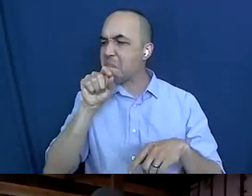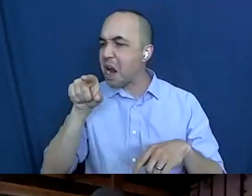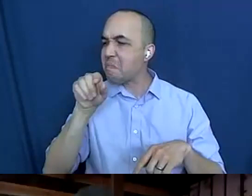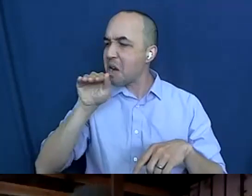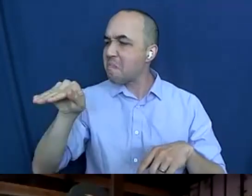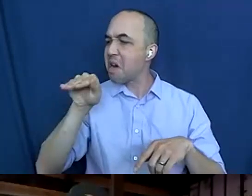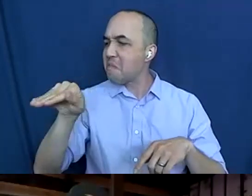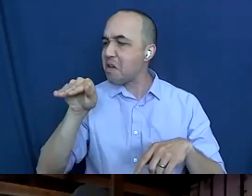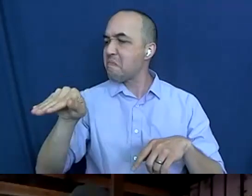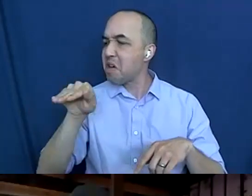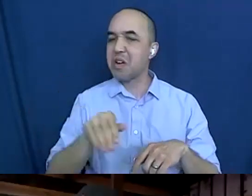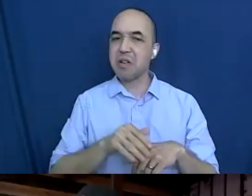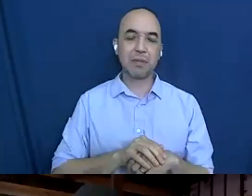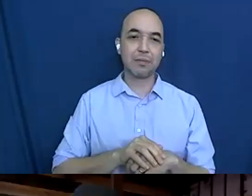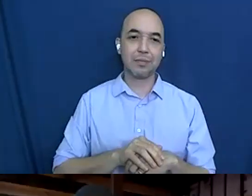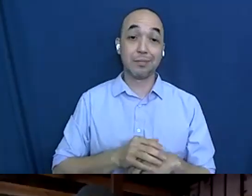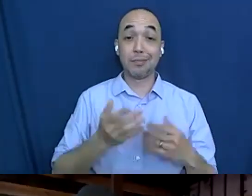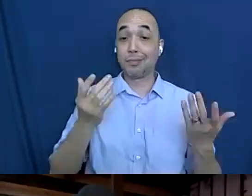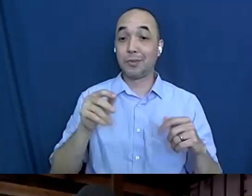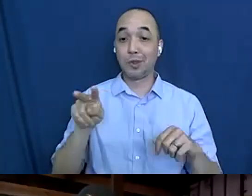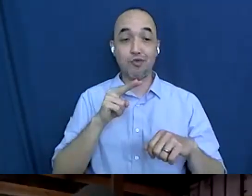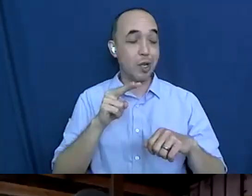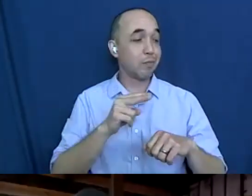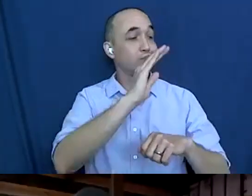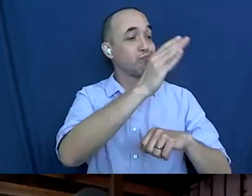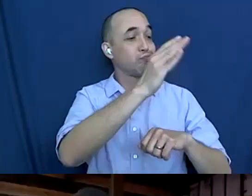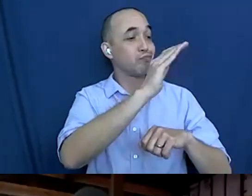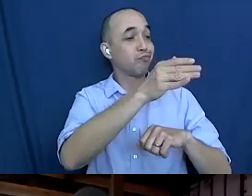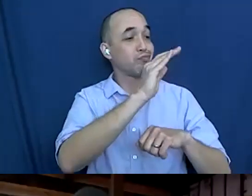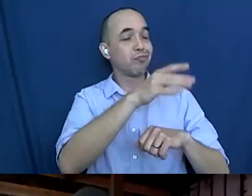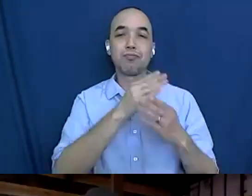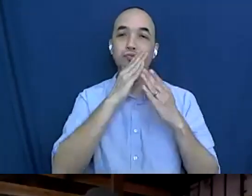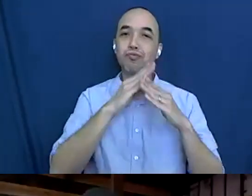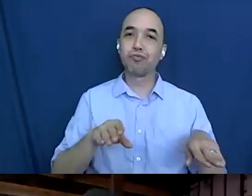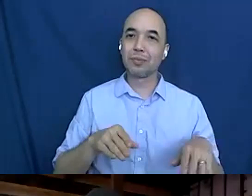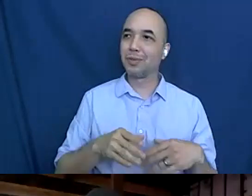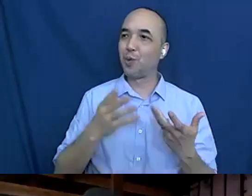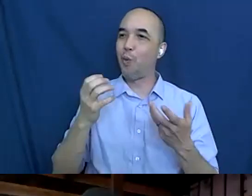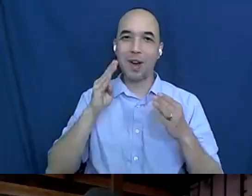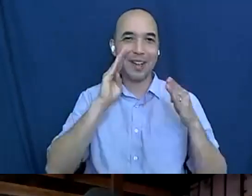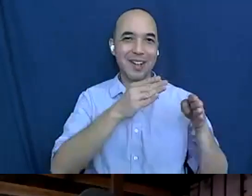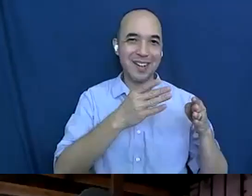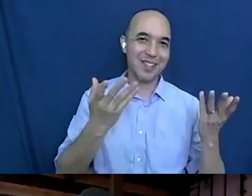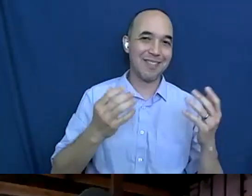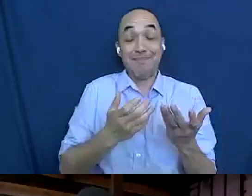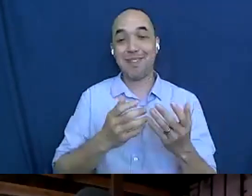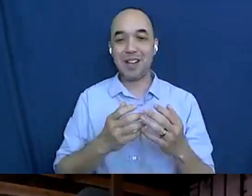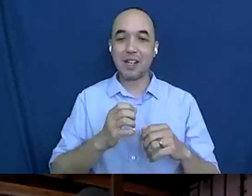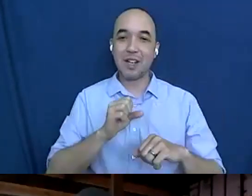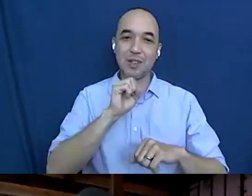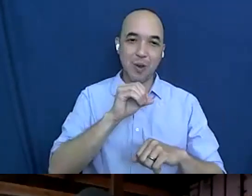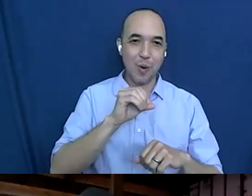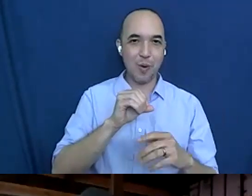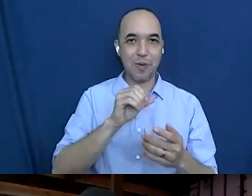what's going on? She just wanted some attention. So each one of them will do what they want to do when they want something, but they